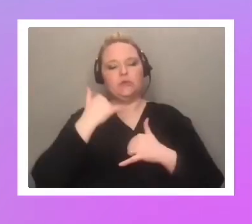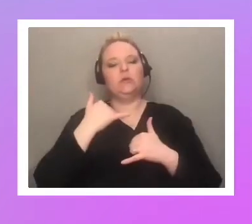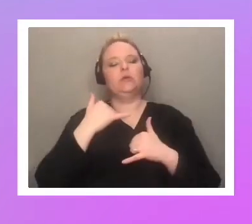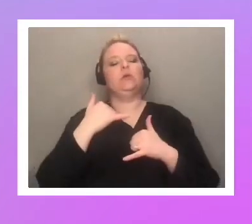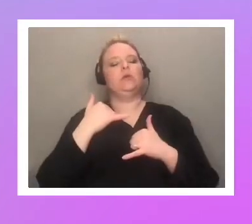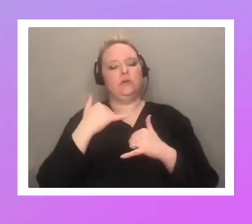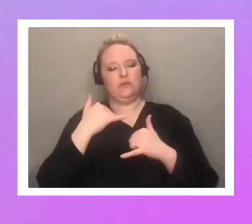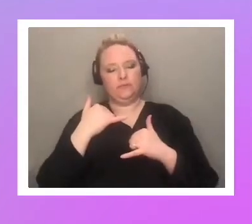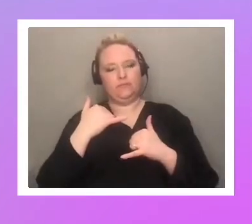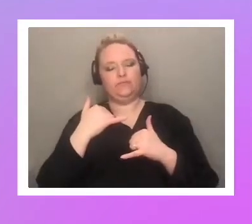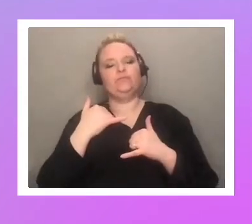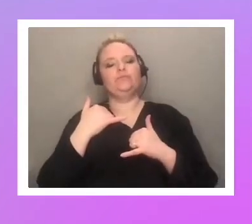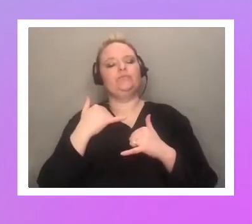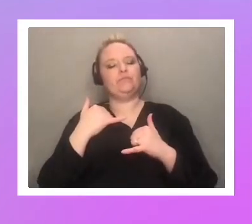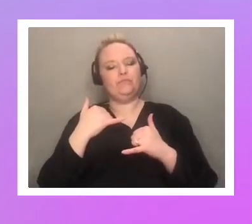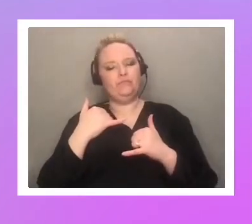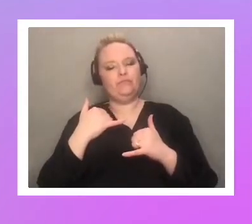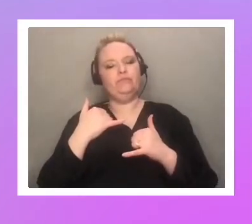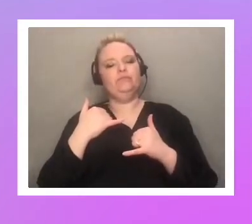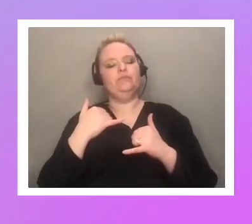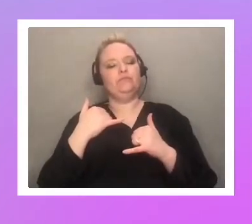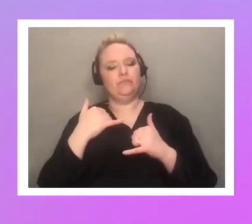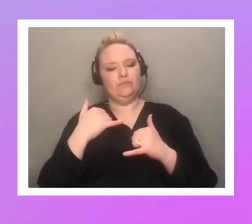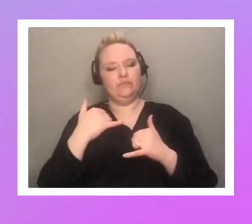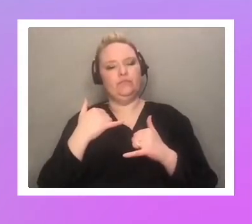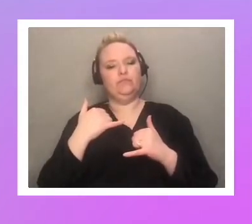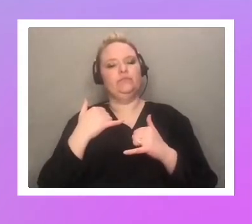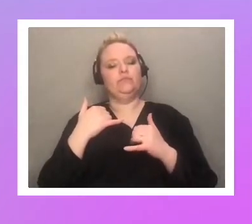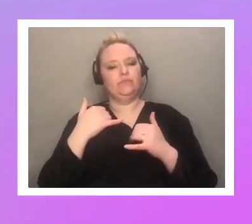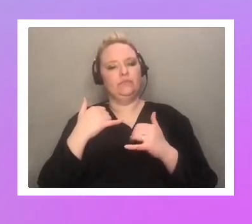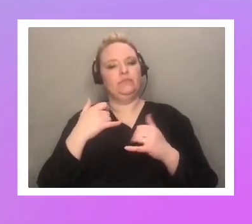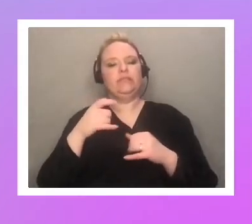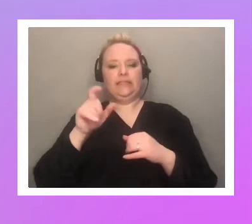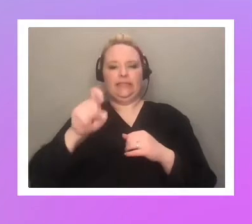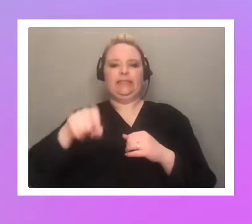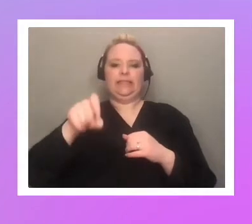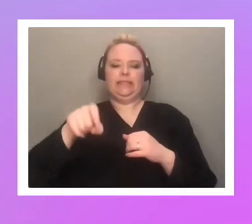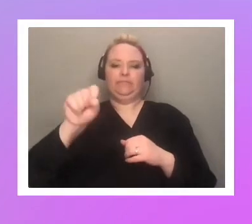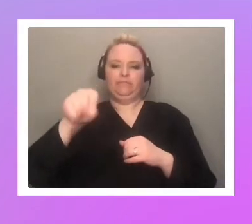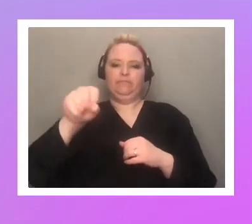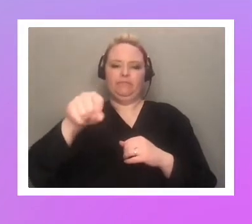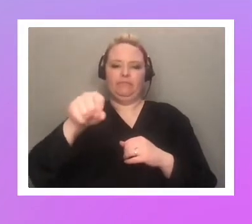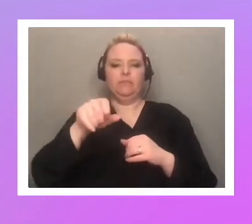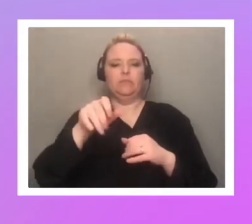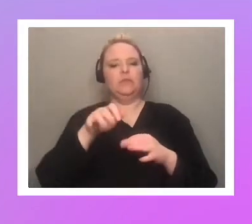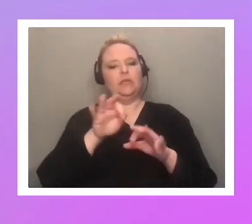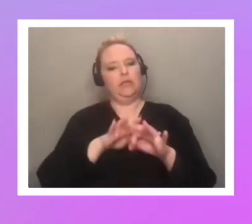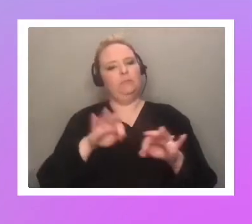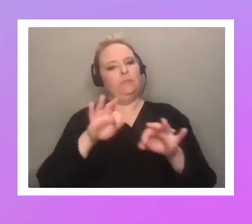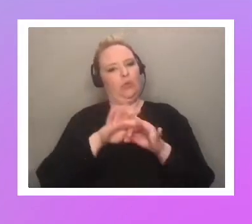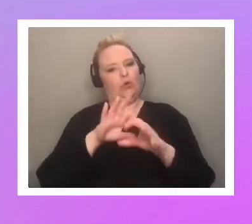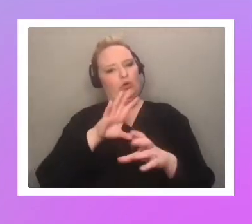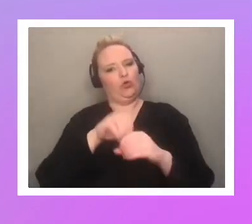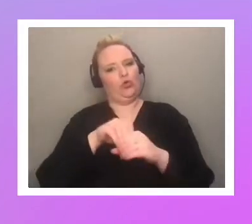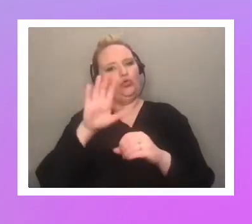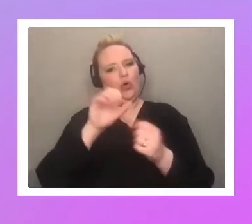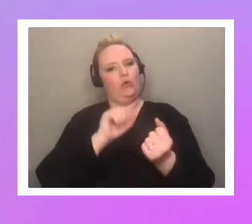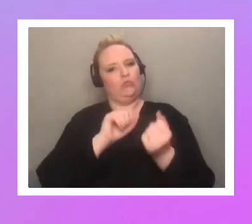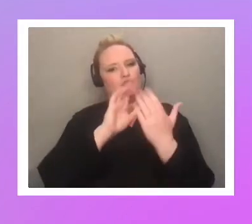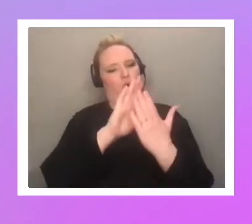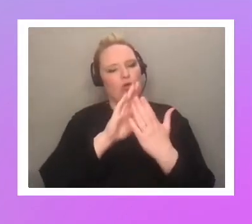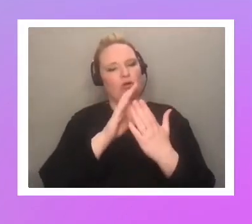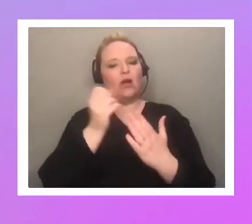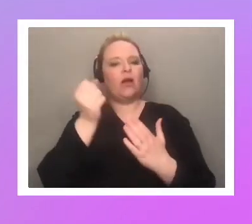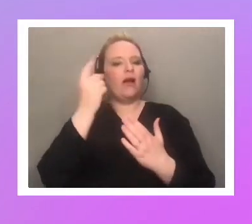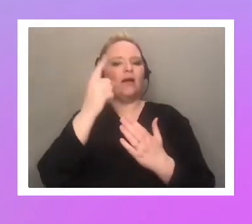It's definitely something that is needed. It is an important part of your strategy, but it's not